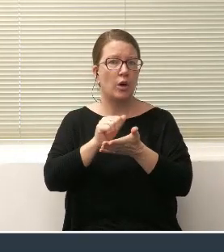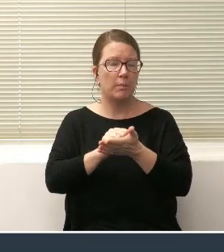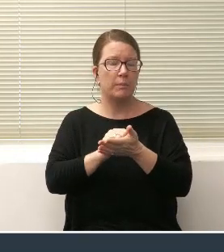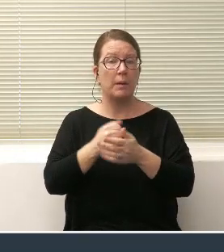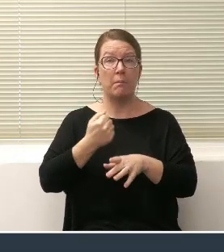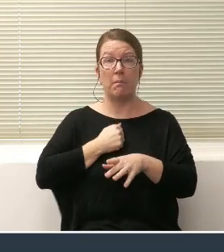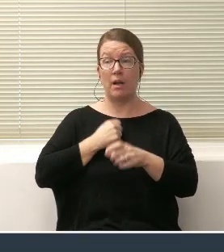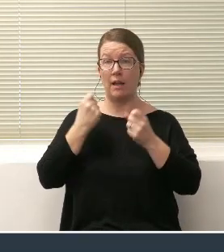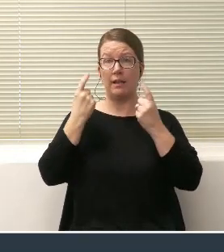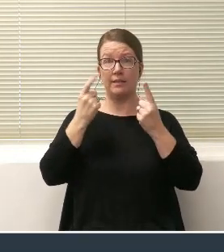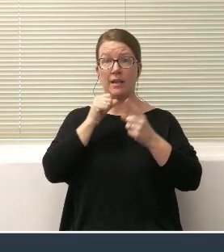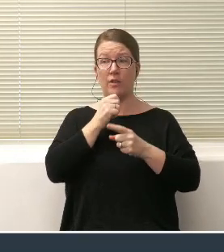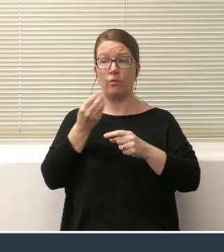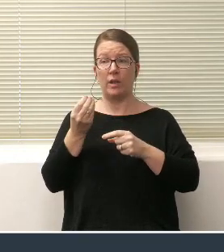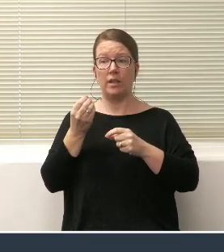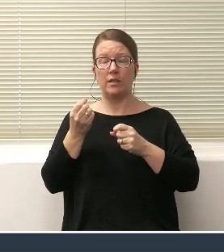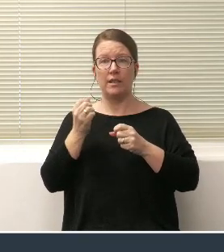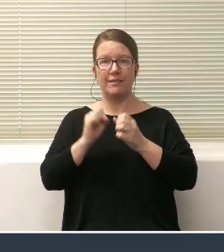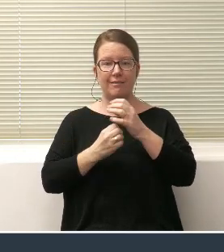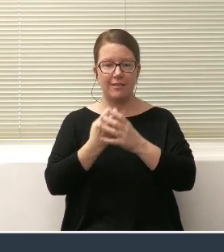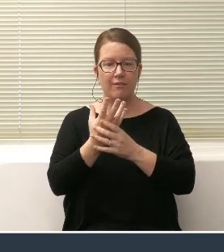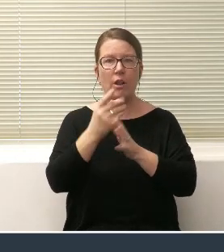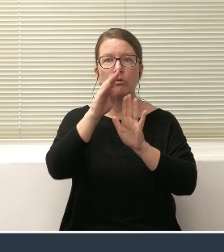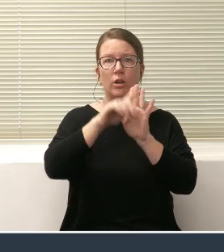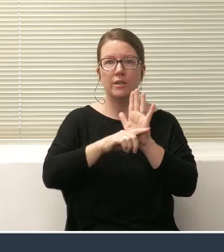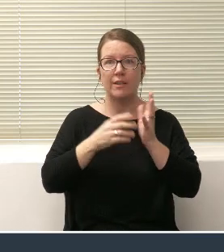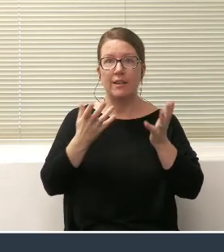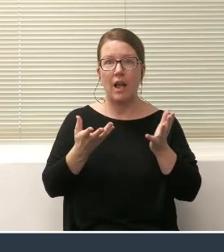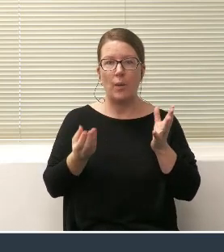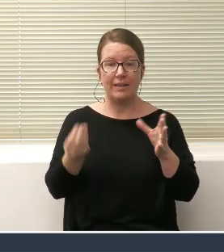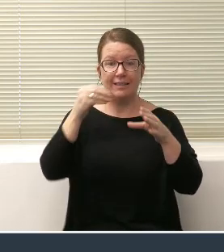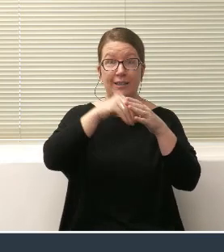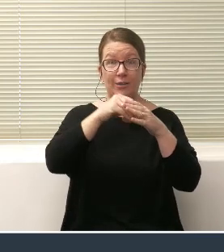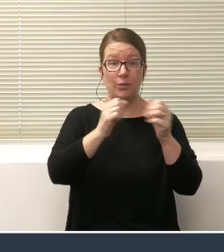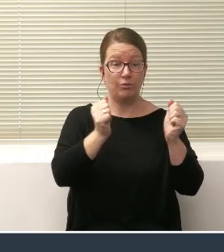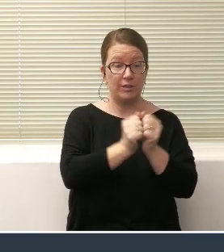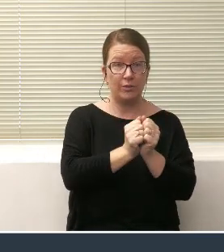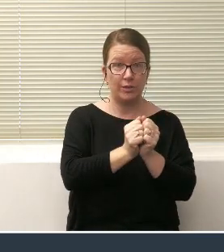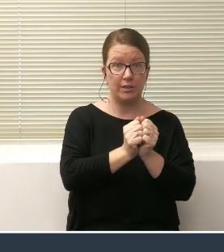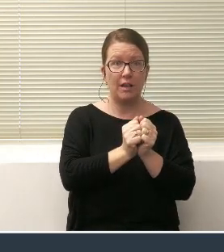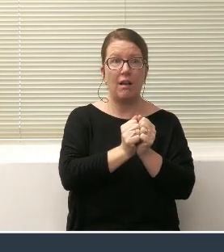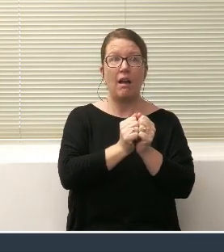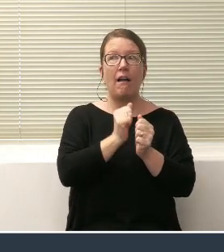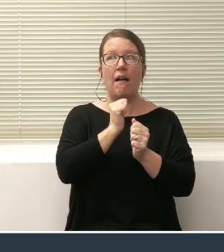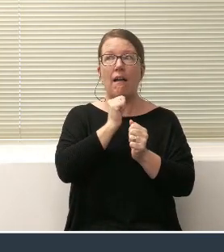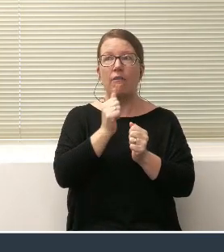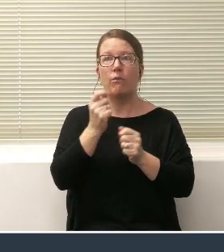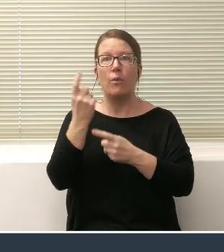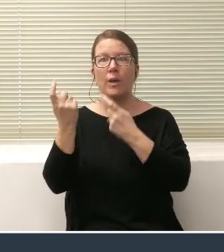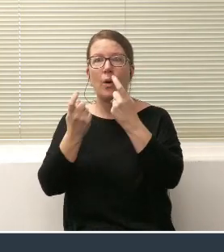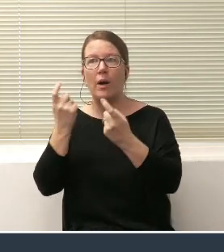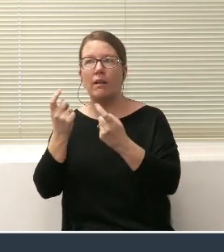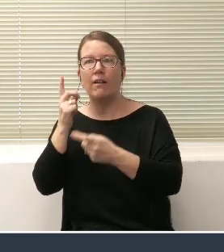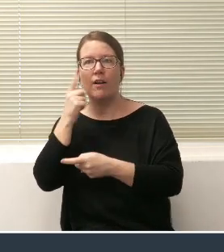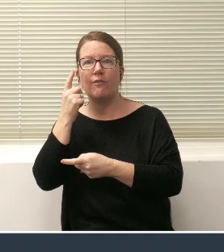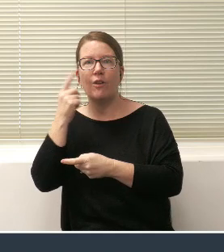if we develop criteria now and include it in the resolution, when we go out for procurement, if we don't get someone that meets all that criteria,